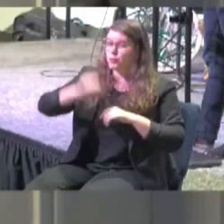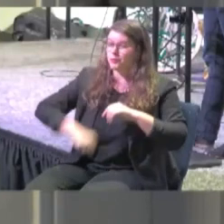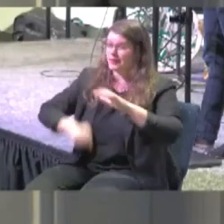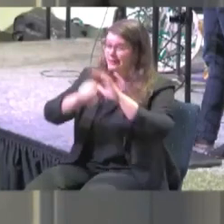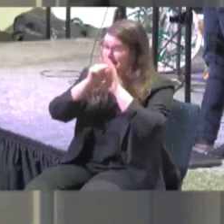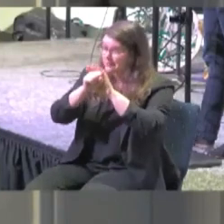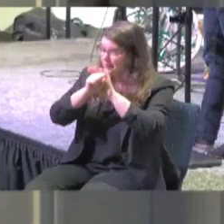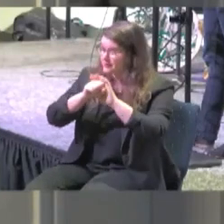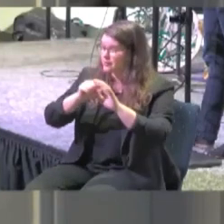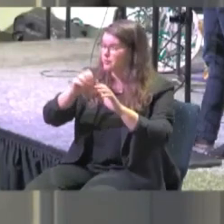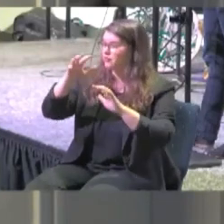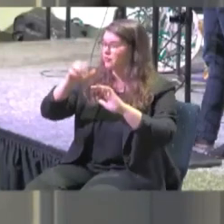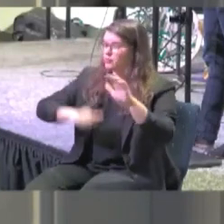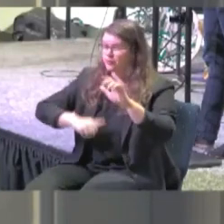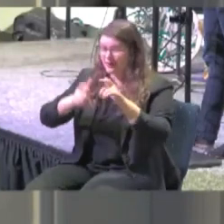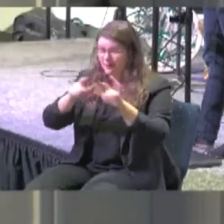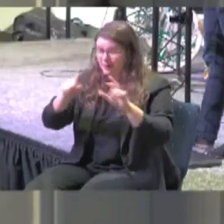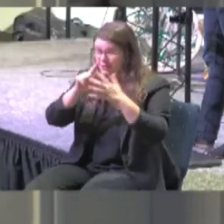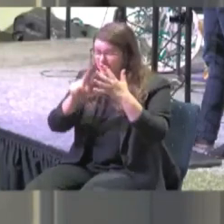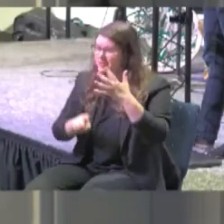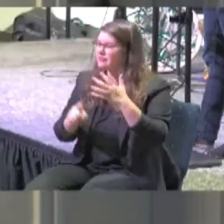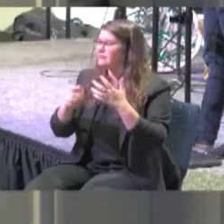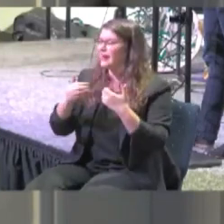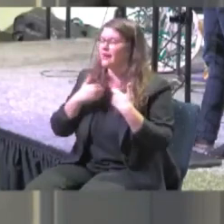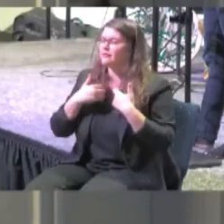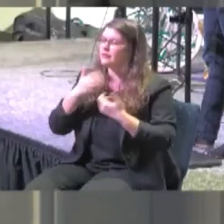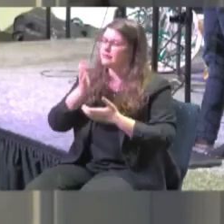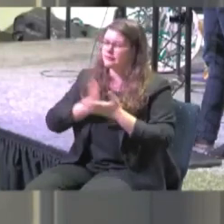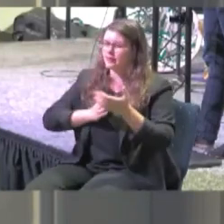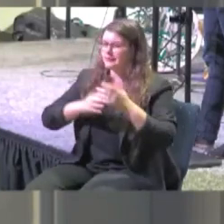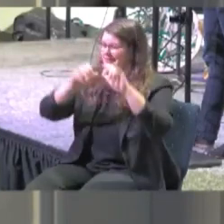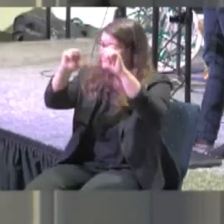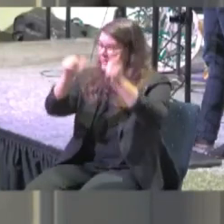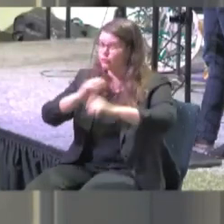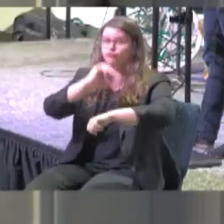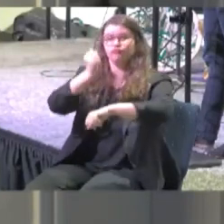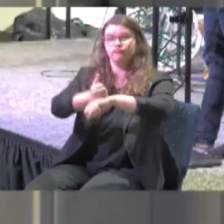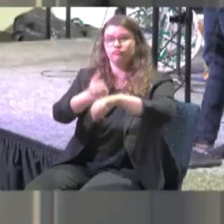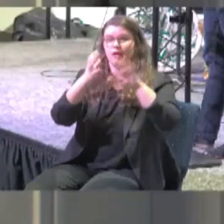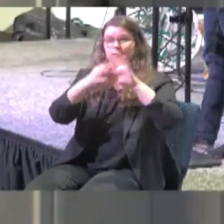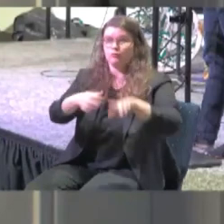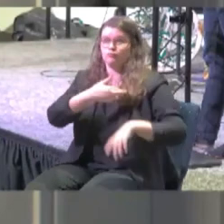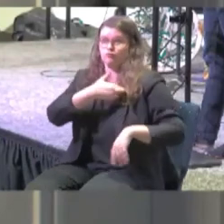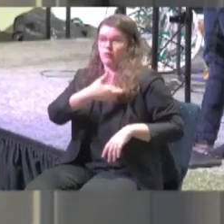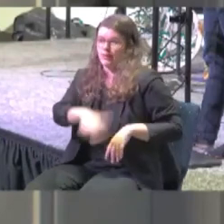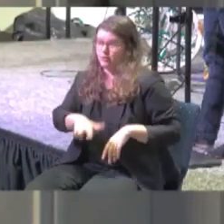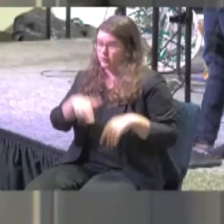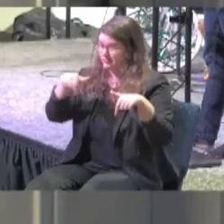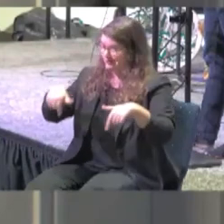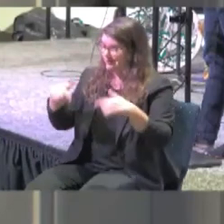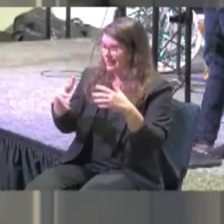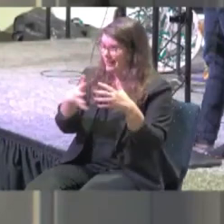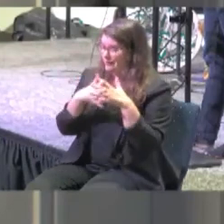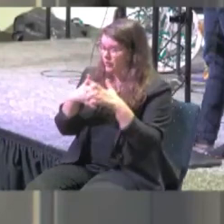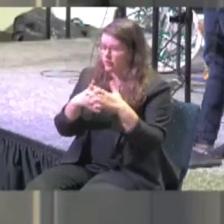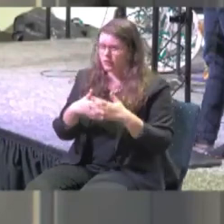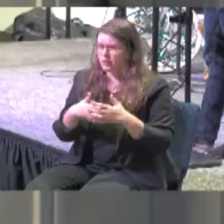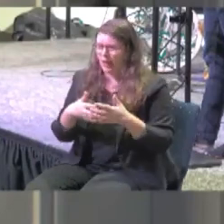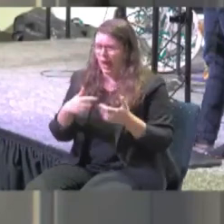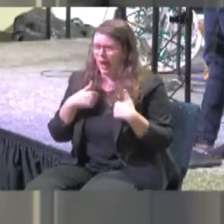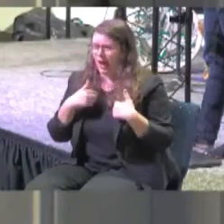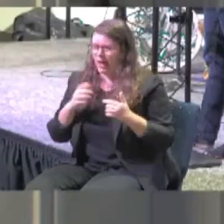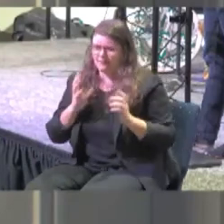go. We can do without it. My faith in Christ has got nothing to do with celebrating Christmas and Easter or to do with